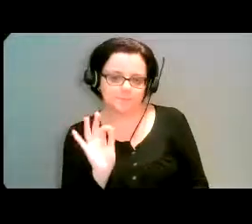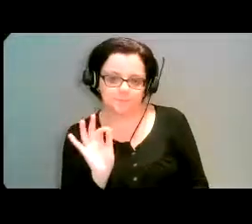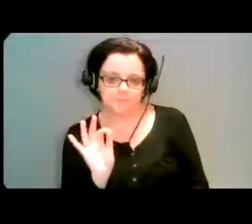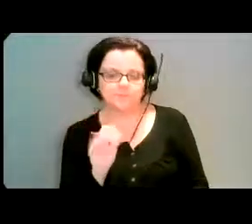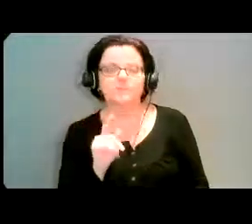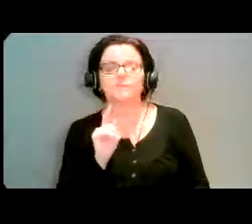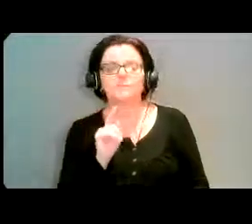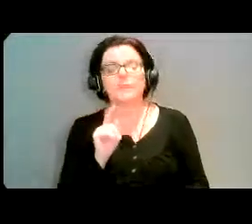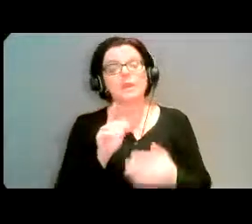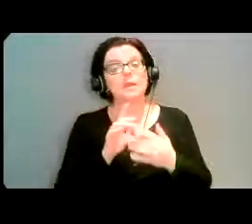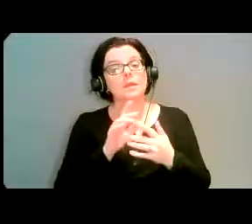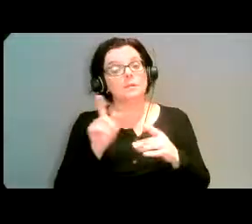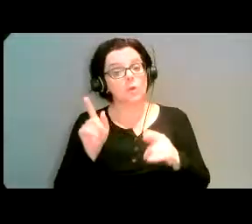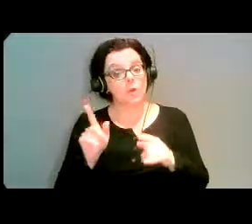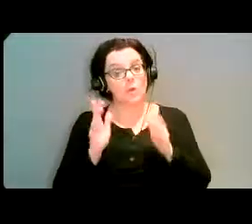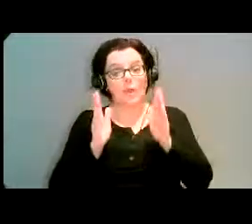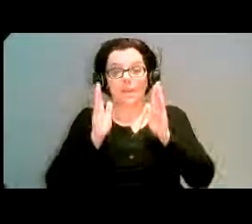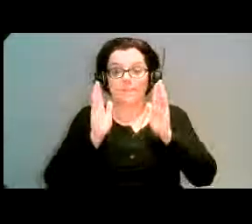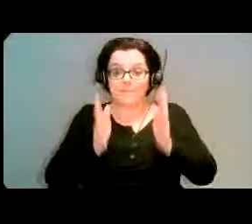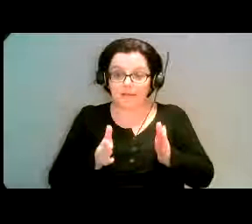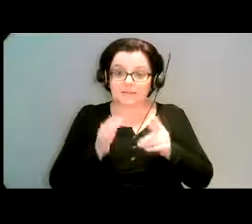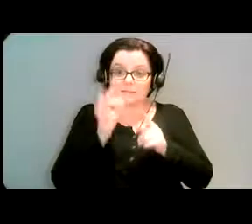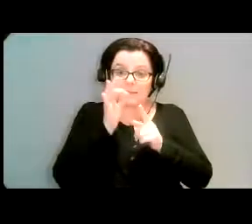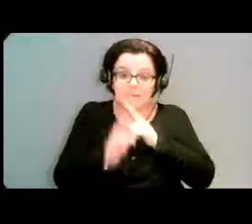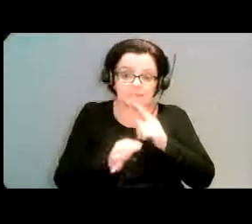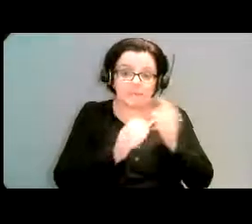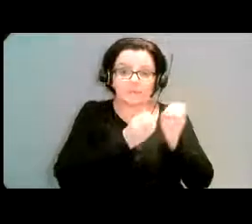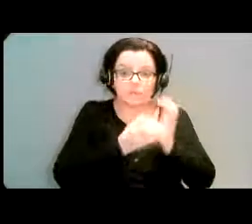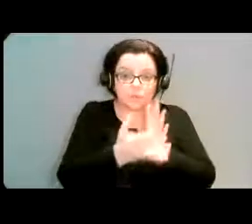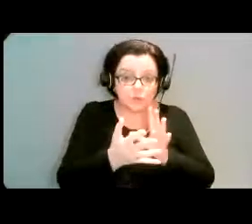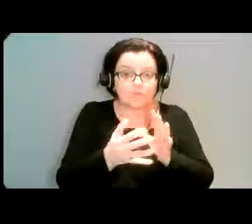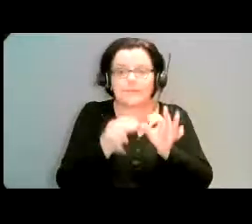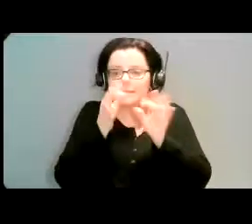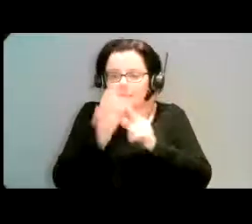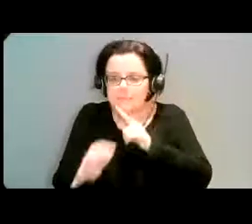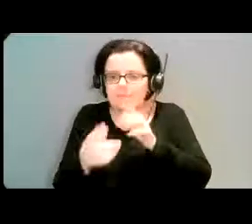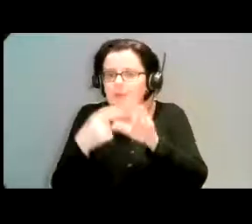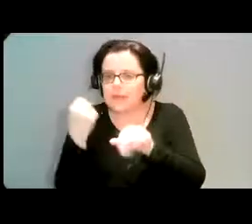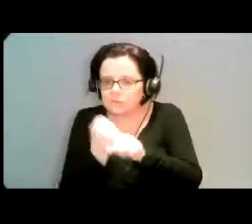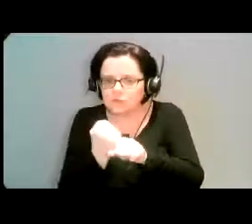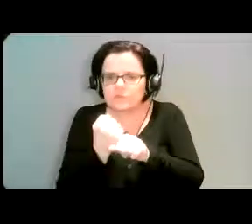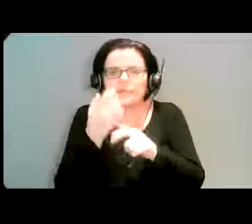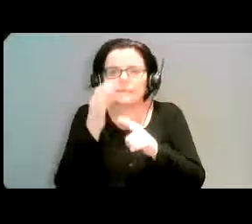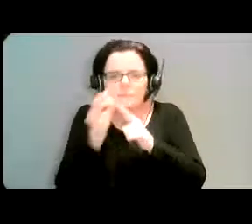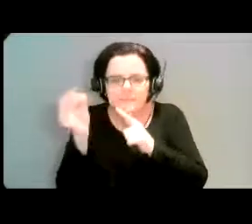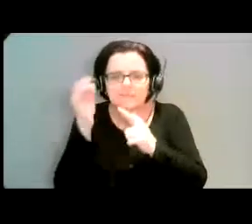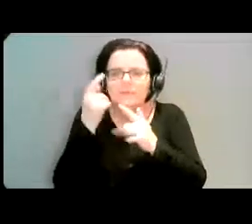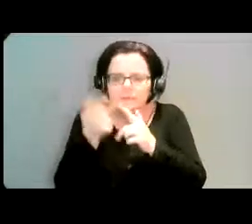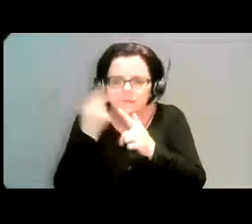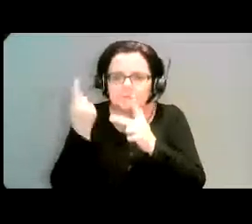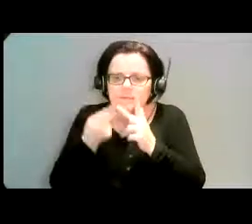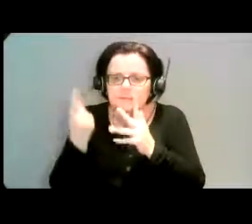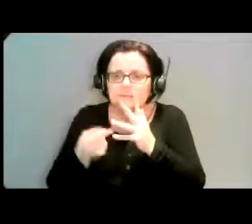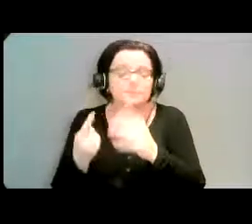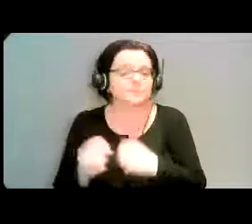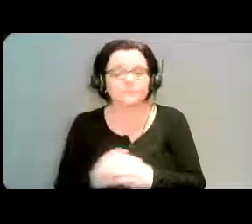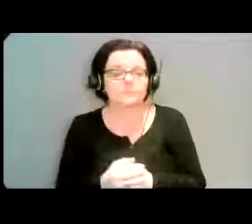It doesn't necessarily have to be certain service, certain agency. Some people might,